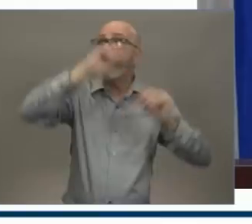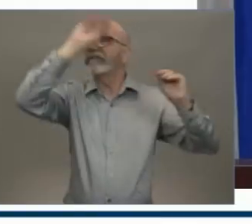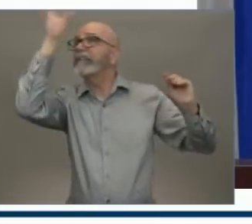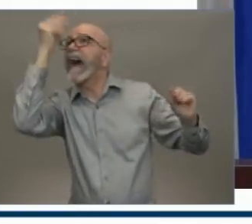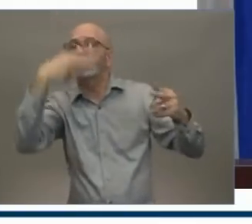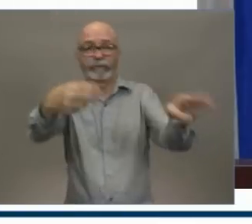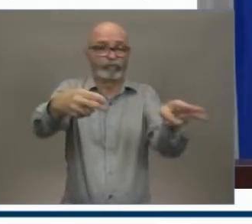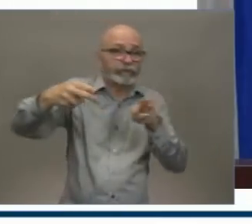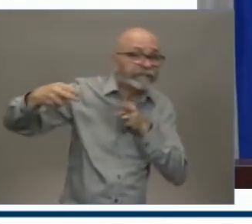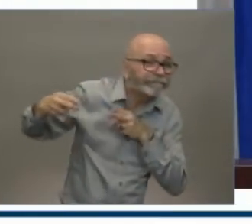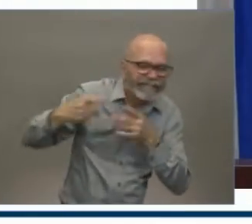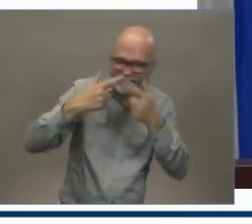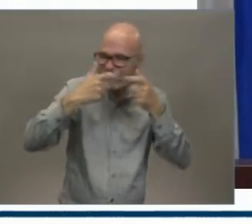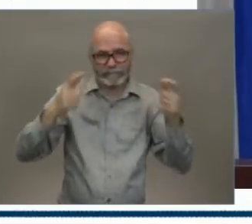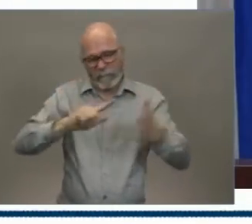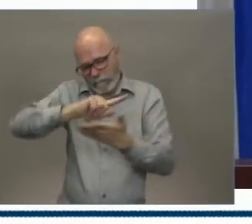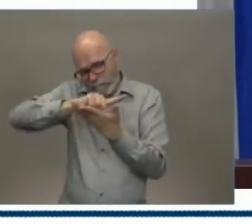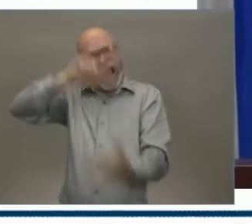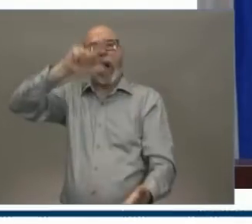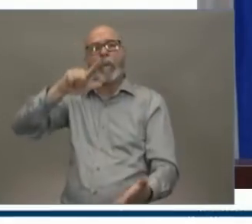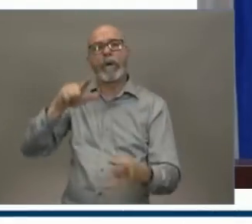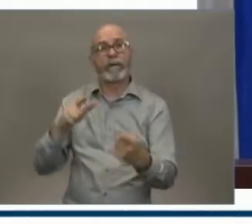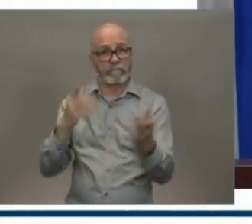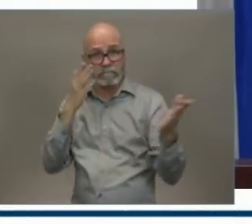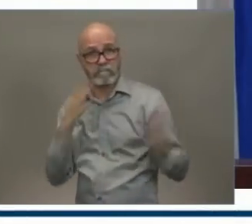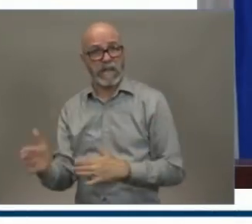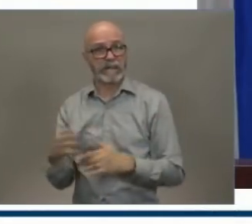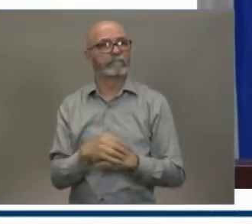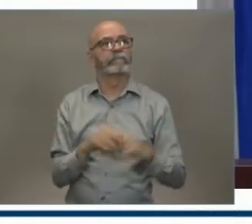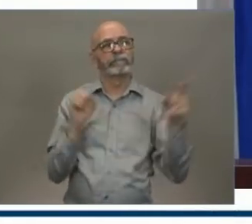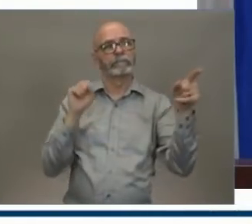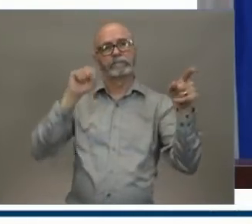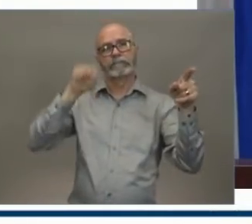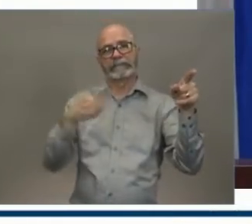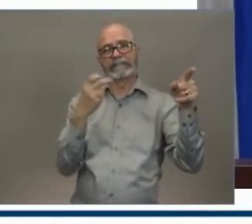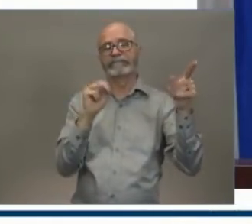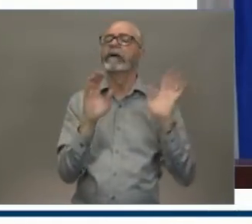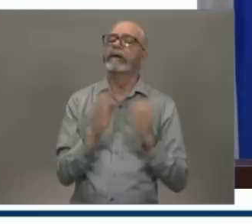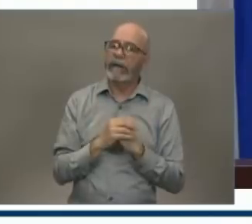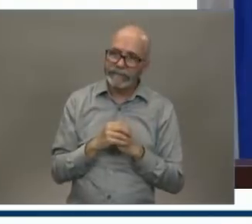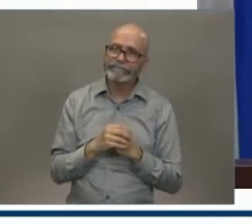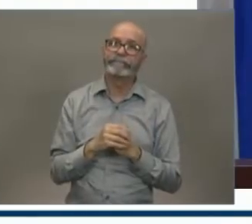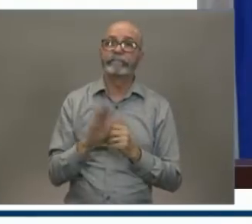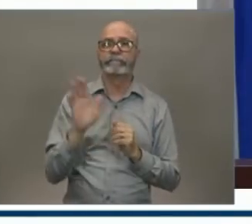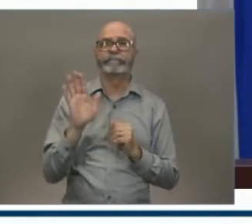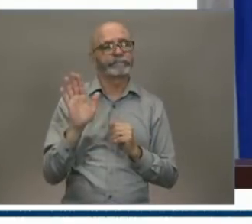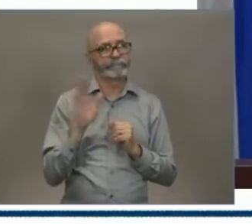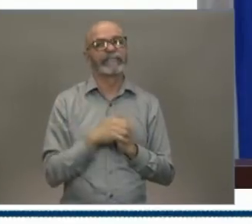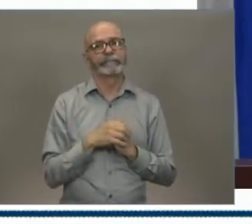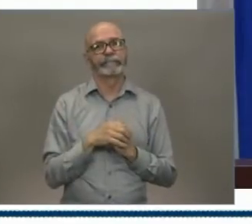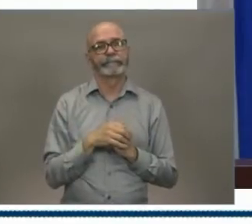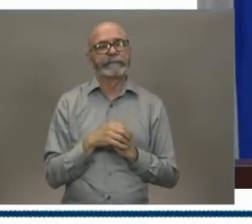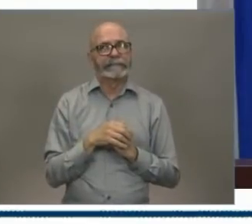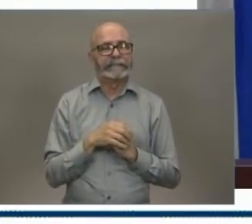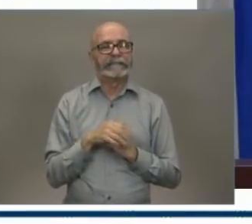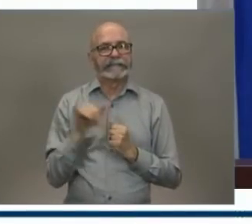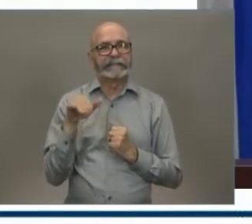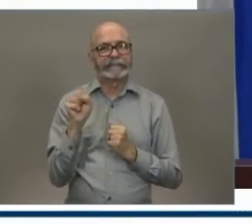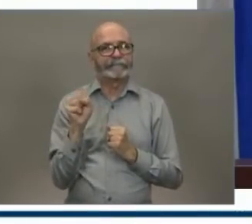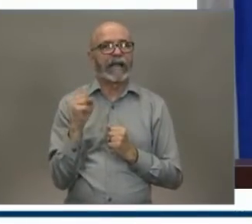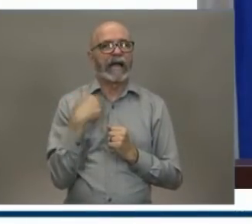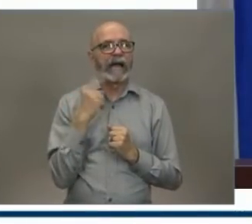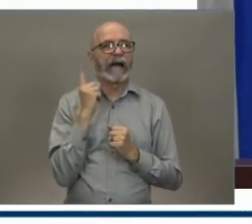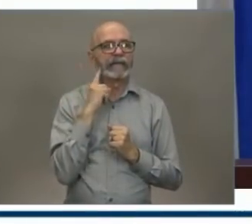the news out of Ottawa yesterday. I think, like those families, it is a great first step. I know they